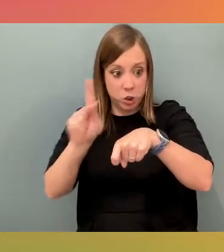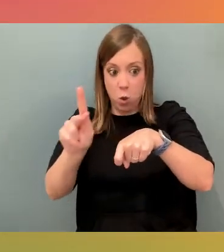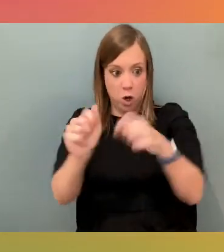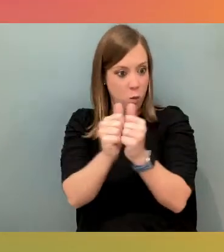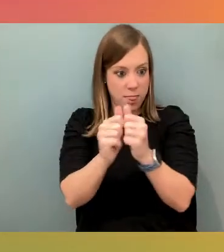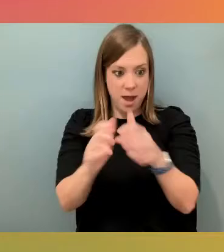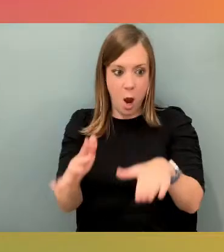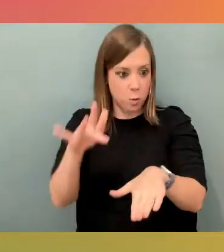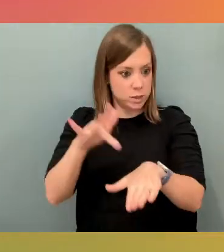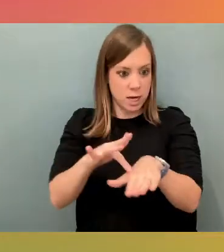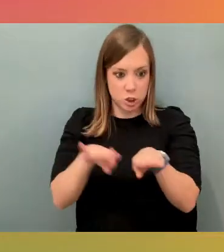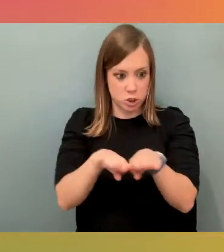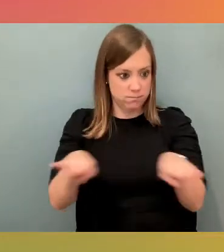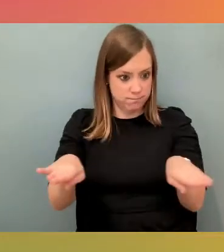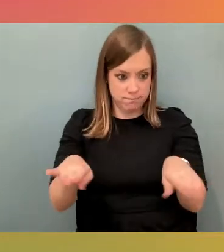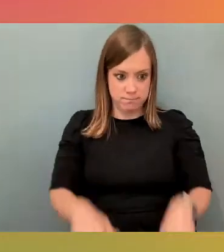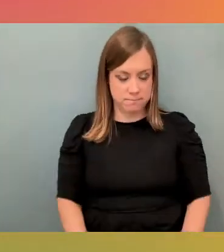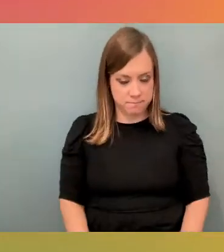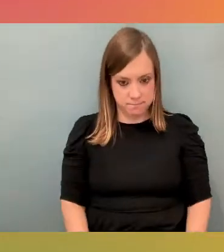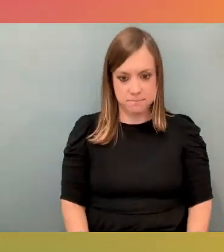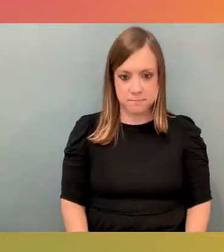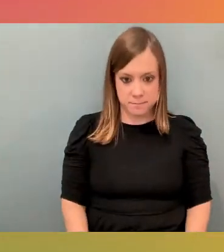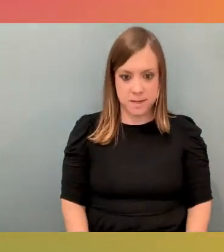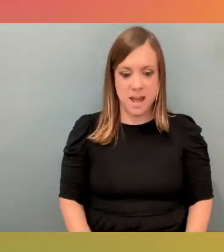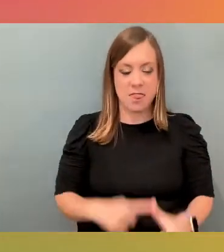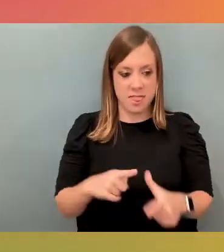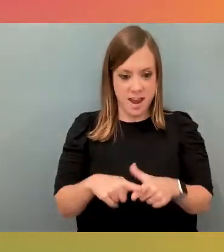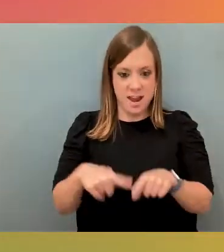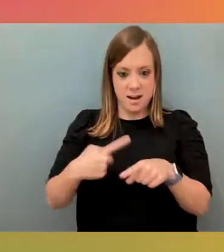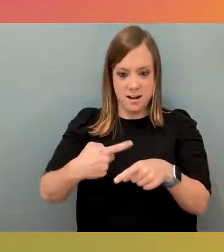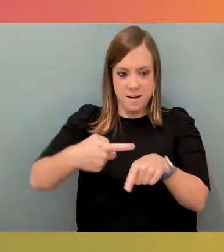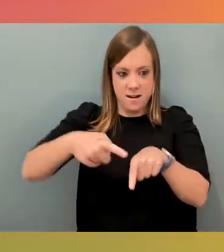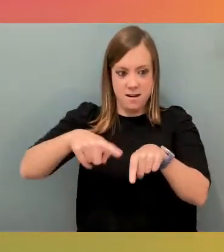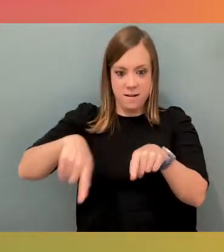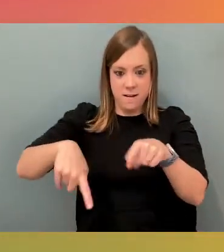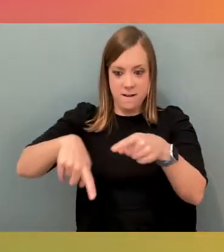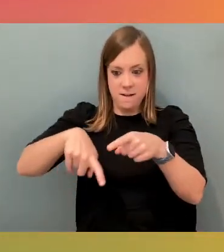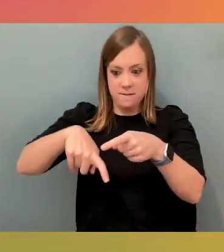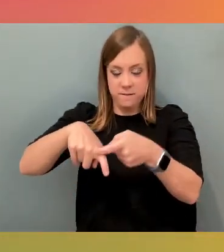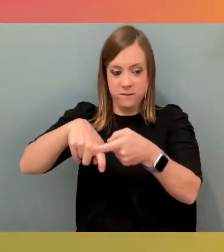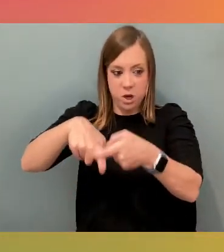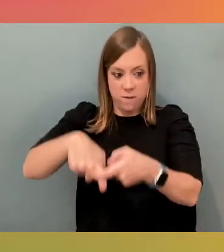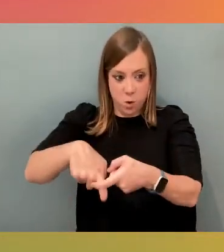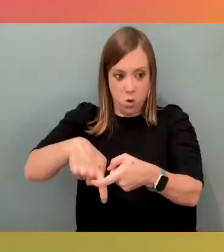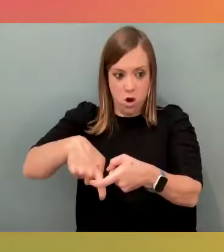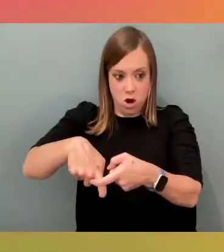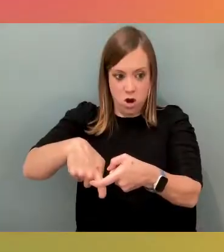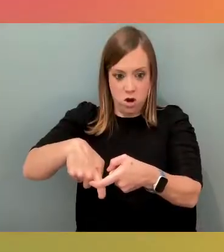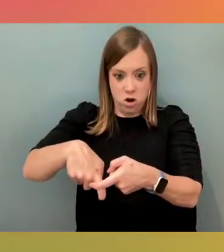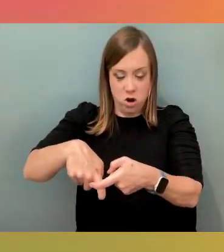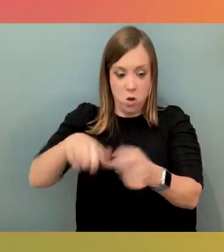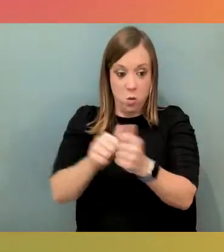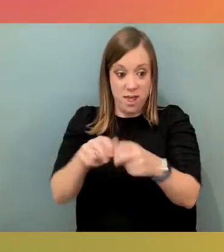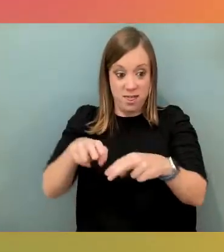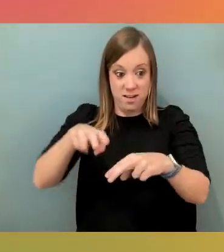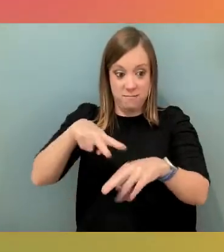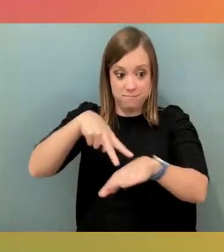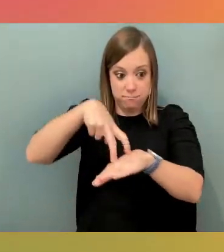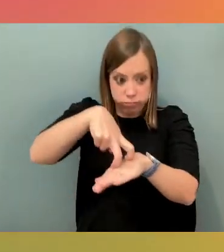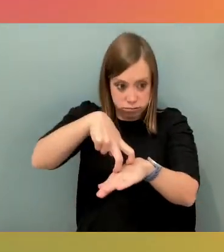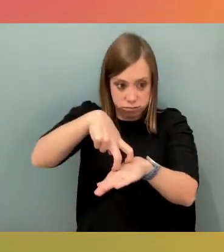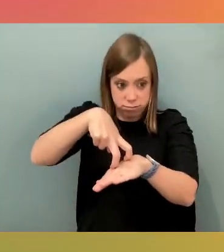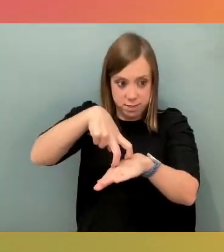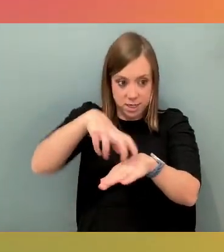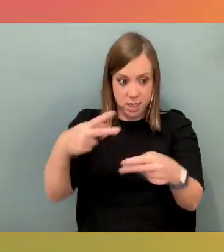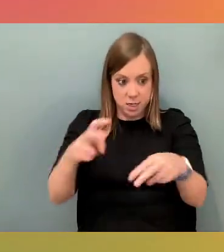then coming to our figure four, chair pose. Beautiful, one breath right here. Inhale, and